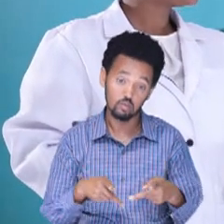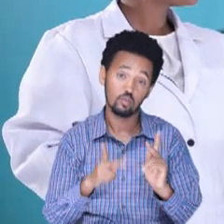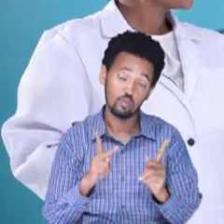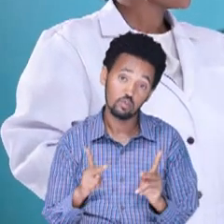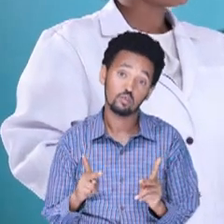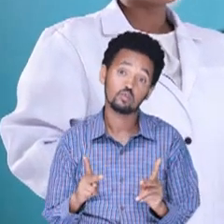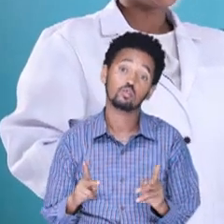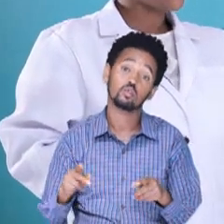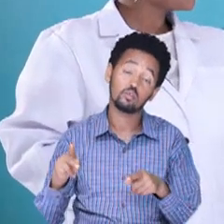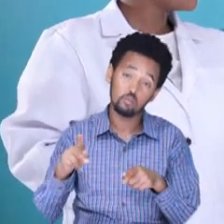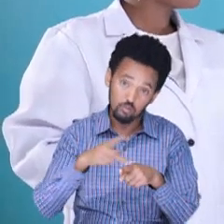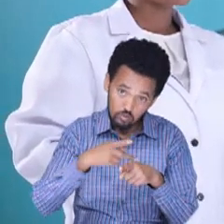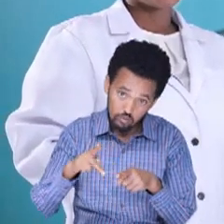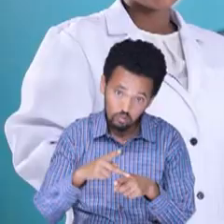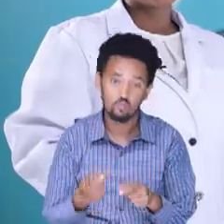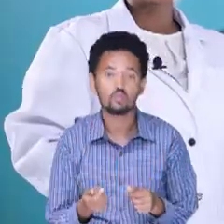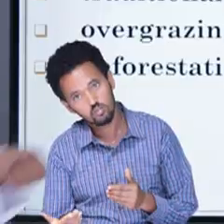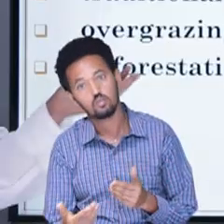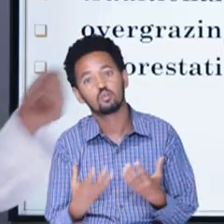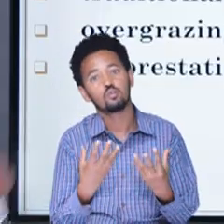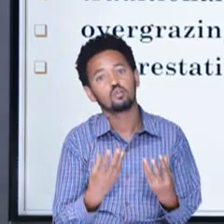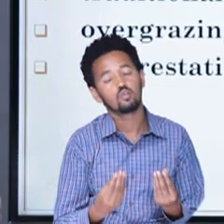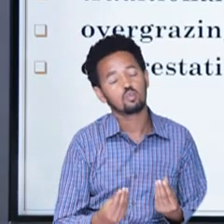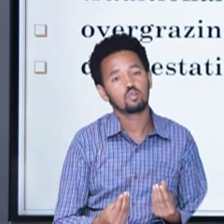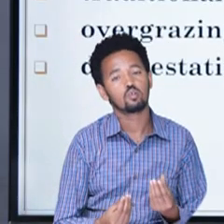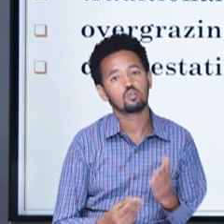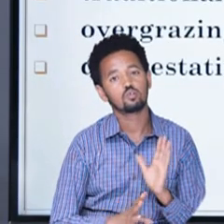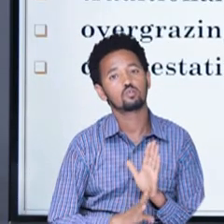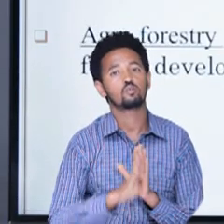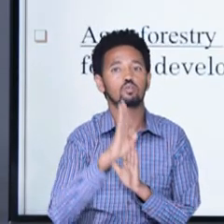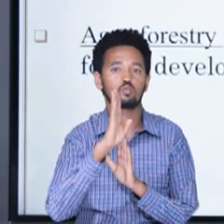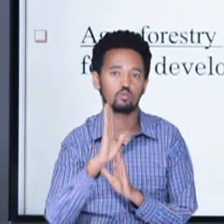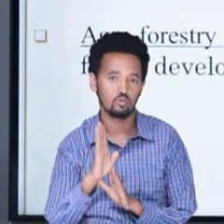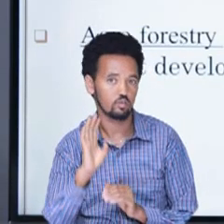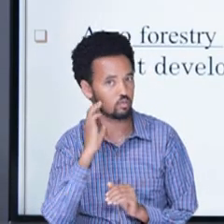practice, overgrazing, and deforestation.